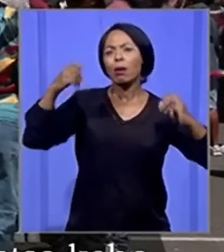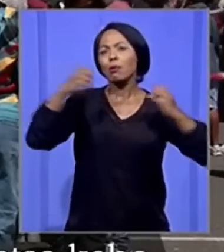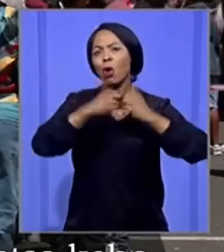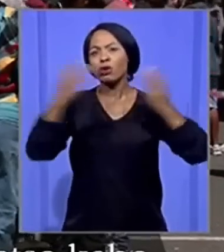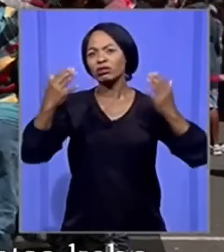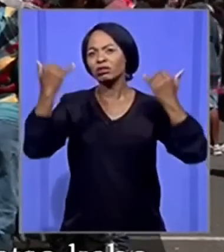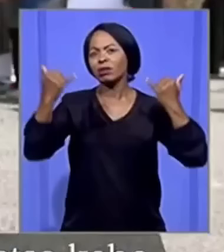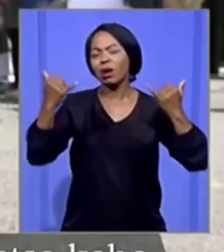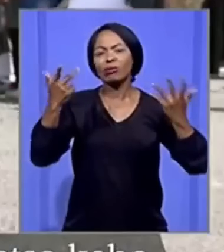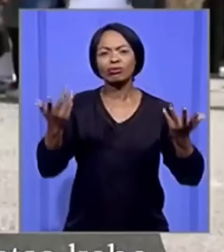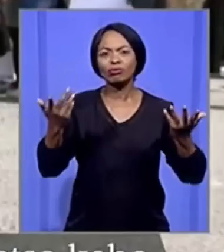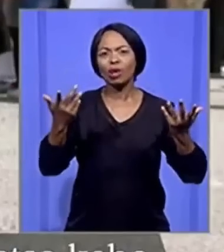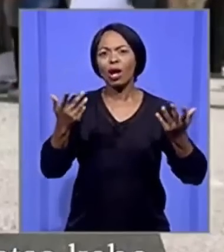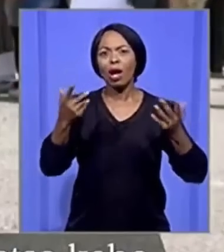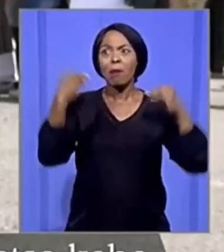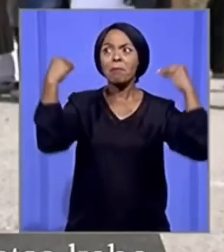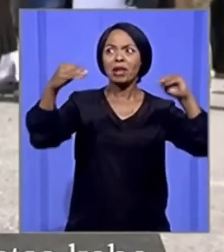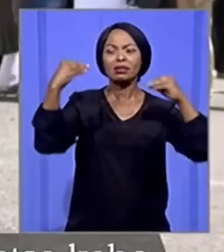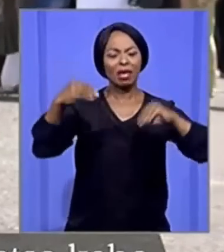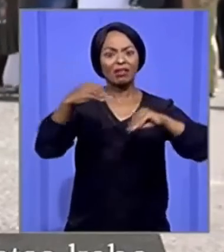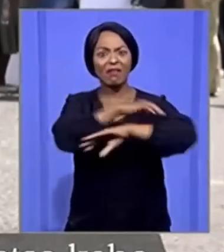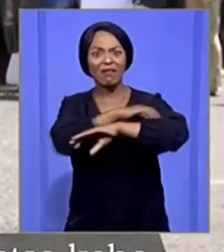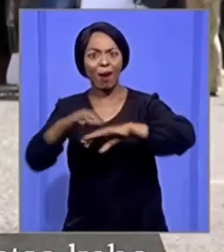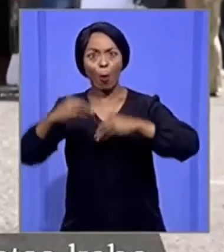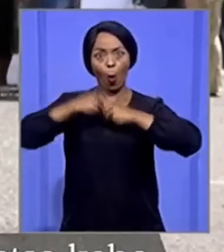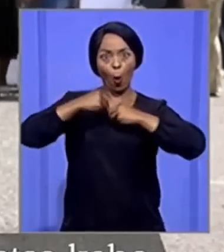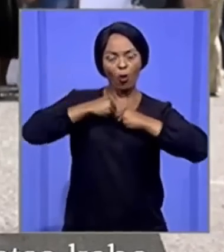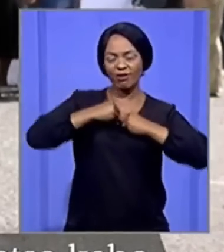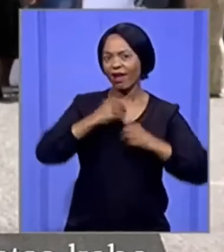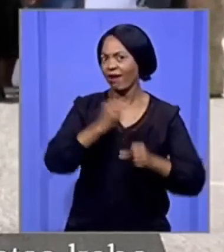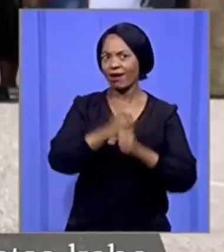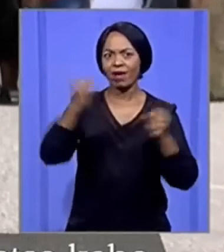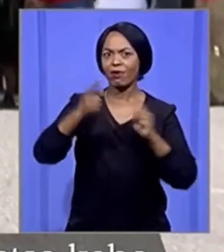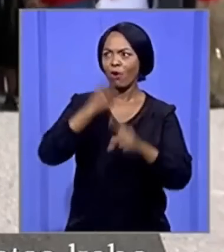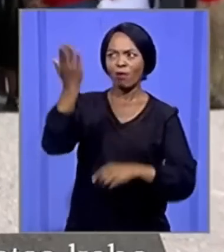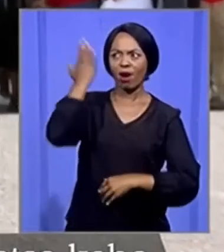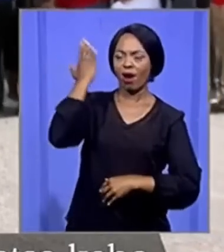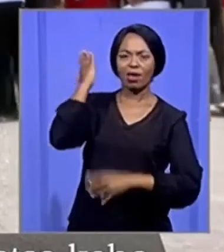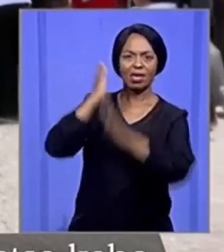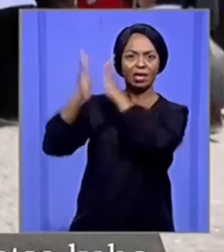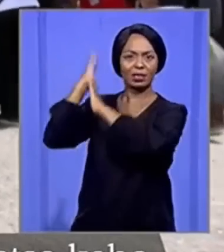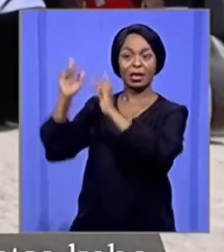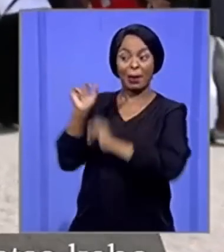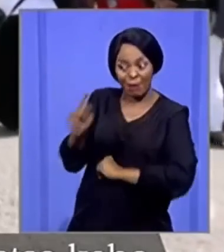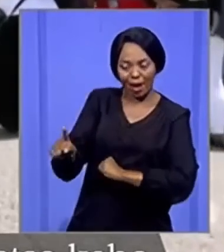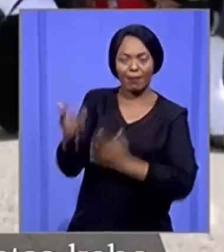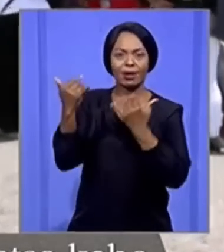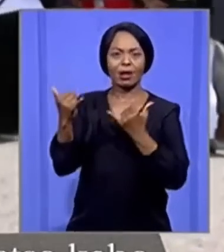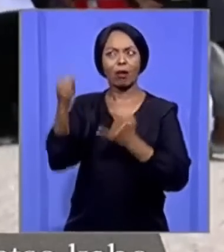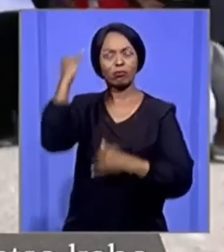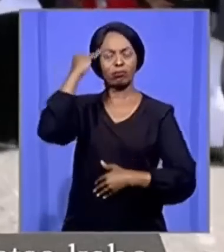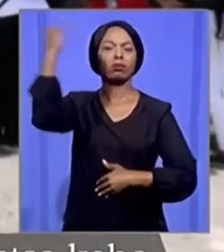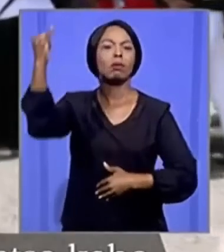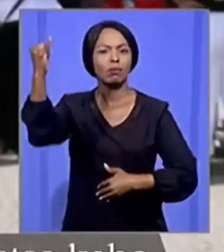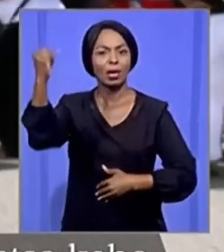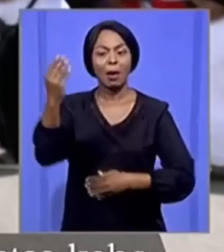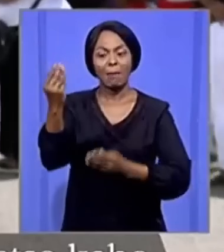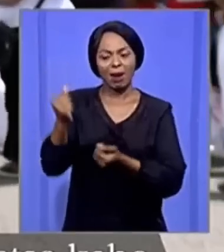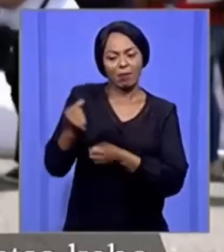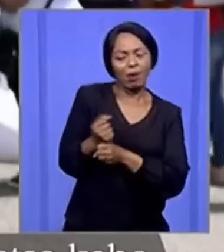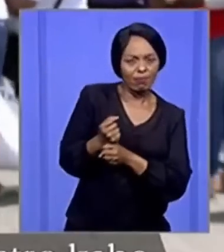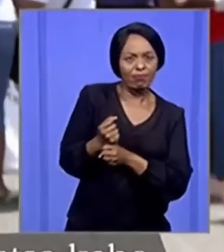le gore ba be di-commercial farmers so ba be tšhelete e nngwe ka thoko gore no ba kgone go thuša batho ba bantsho ba